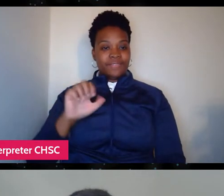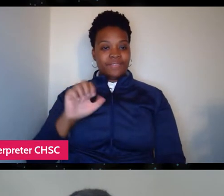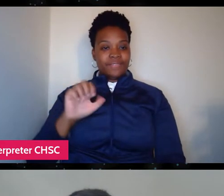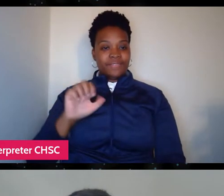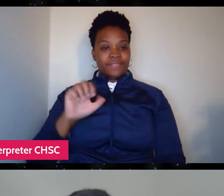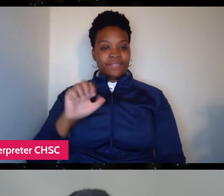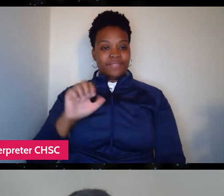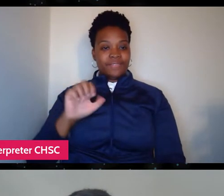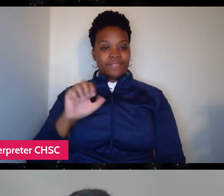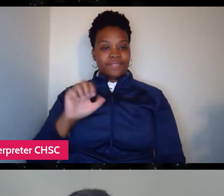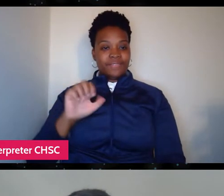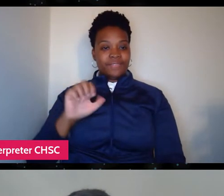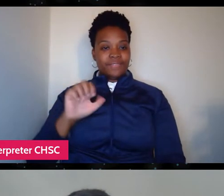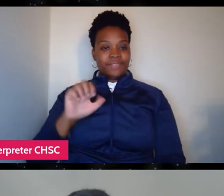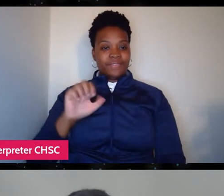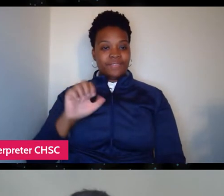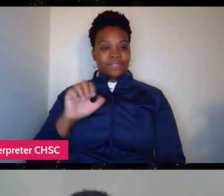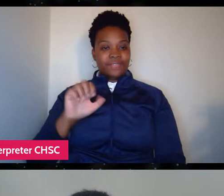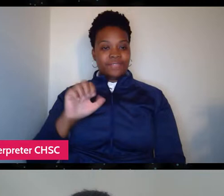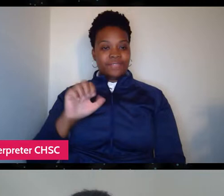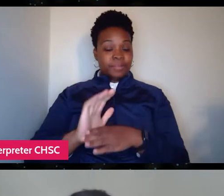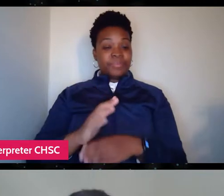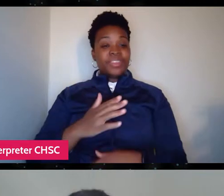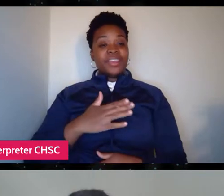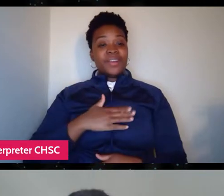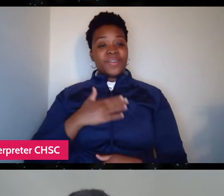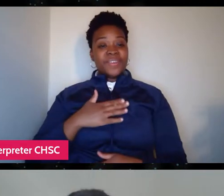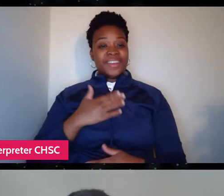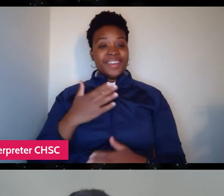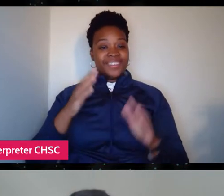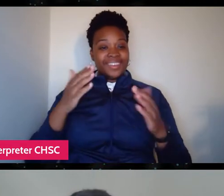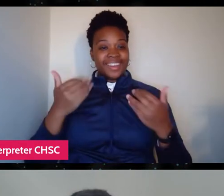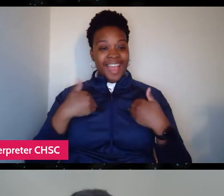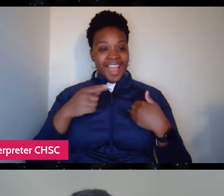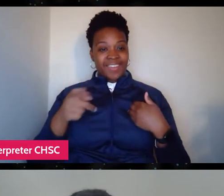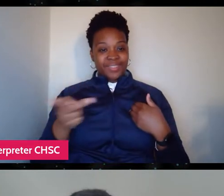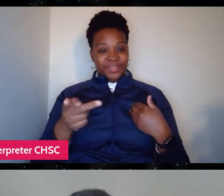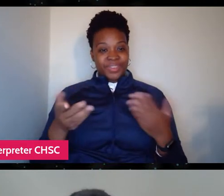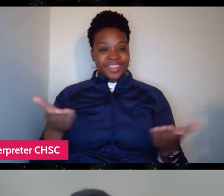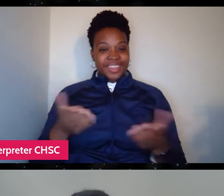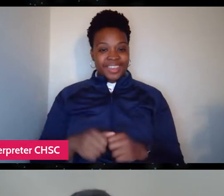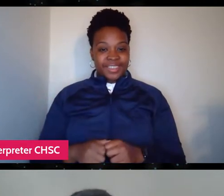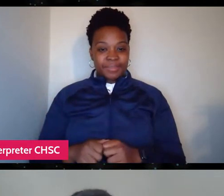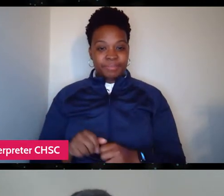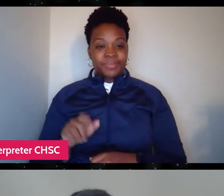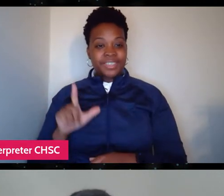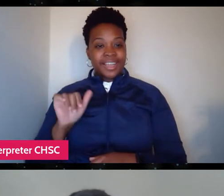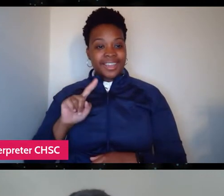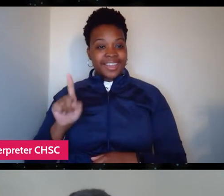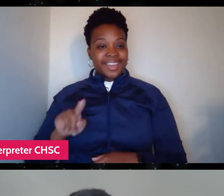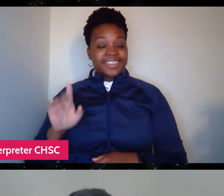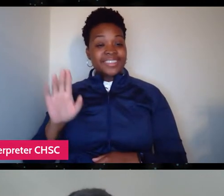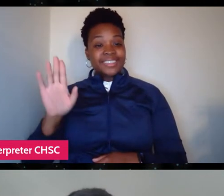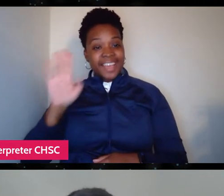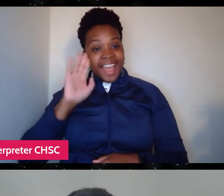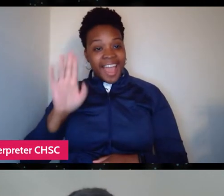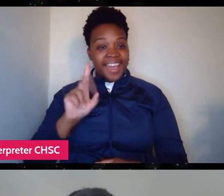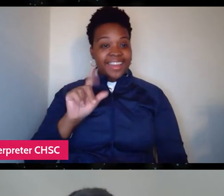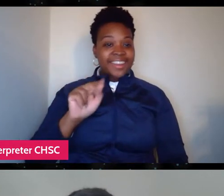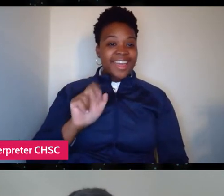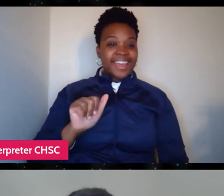the company who was featured in the film. So great to have you guys here. Great to be here. Hi, Danny. Hi,